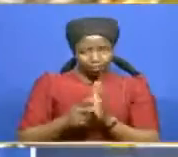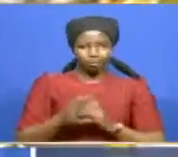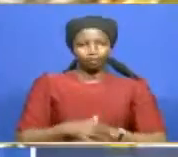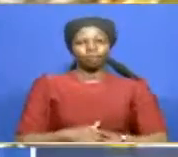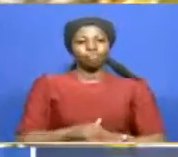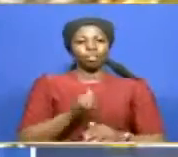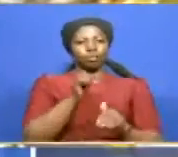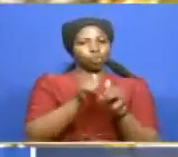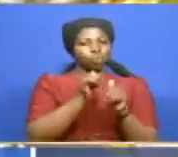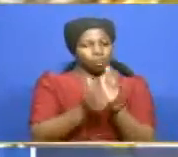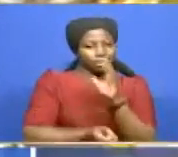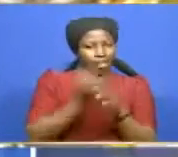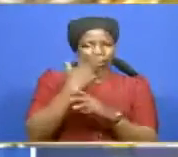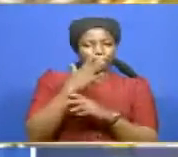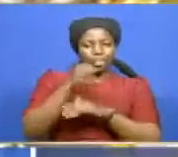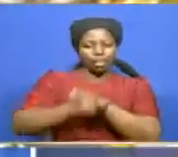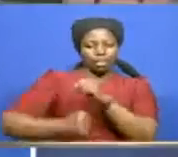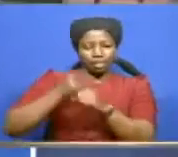was ruled out in